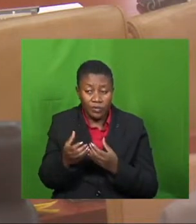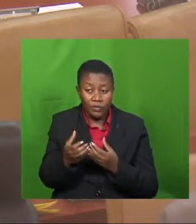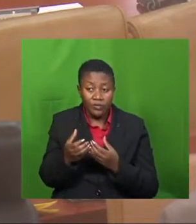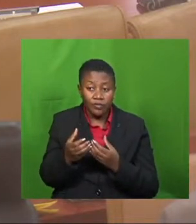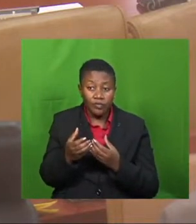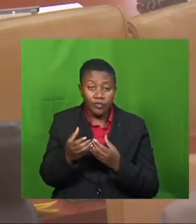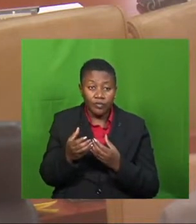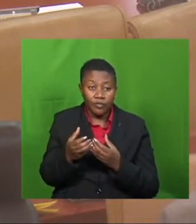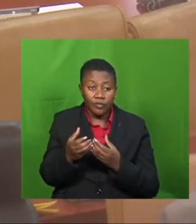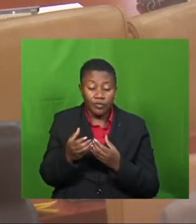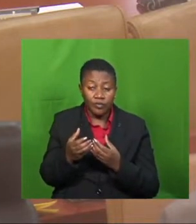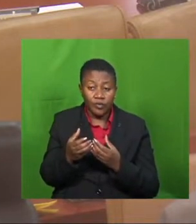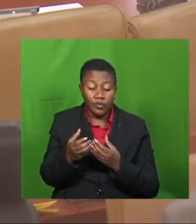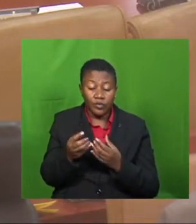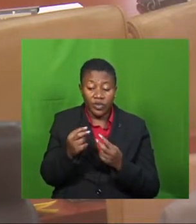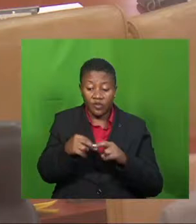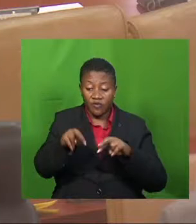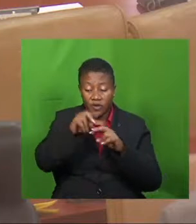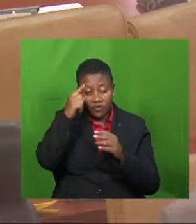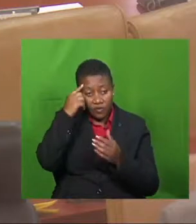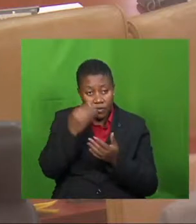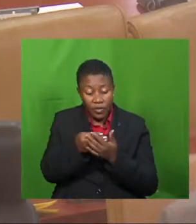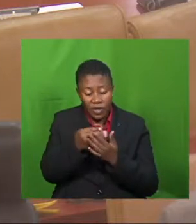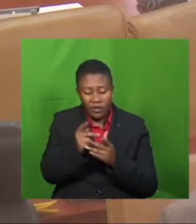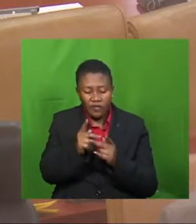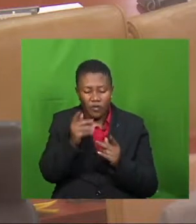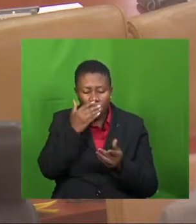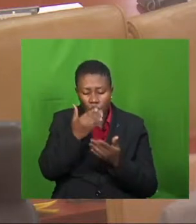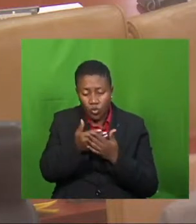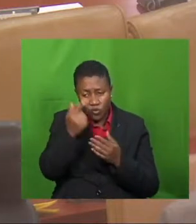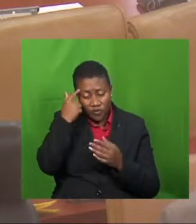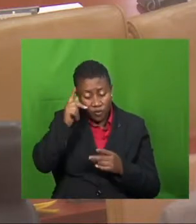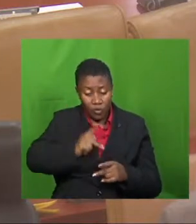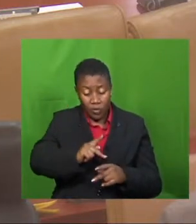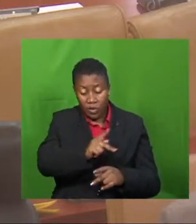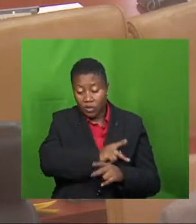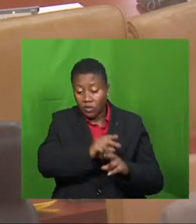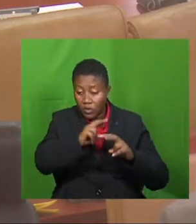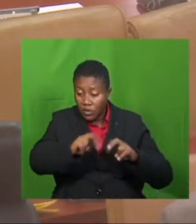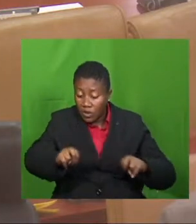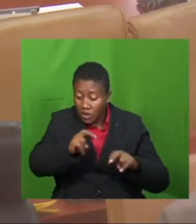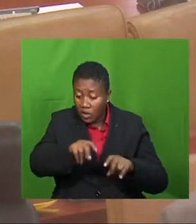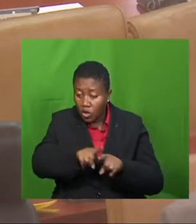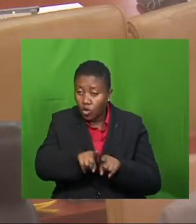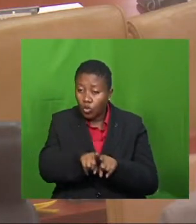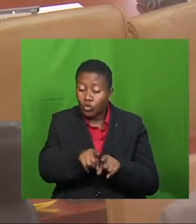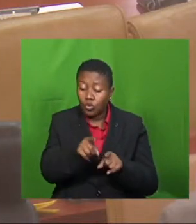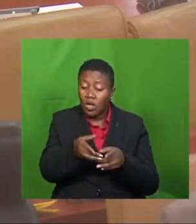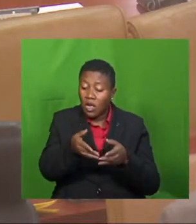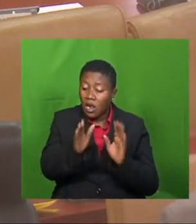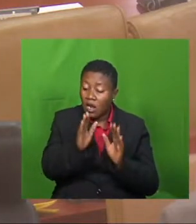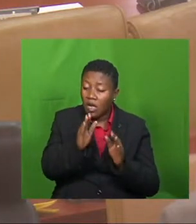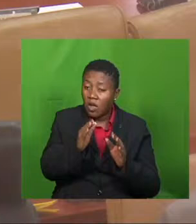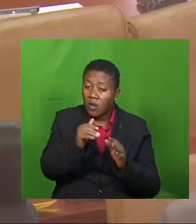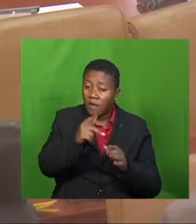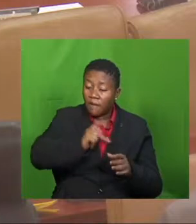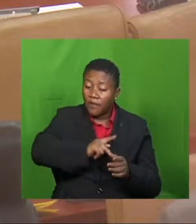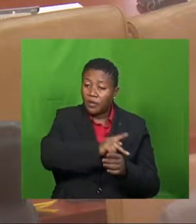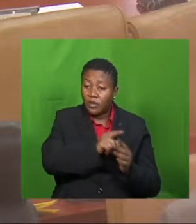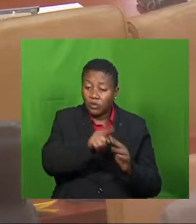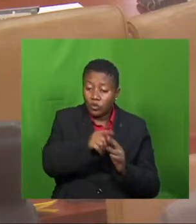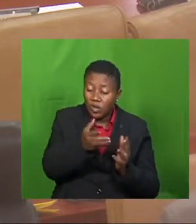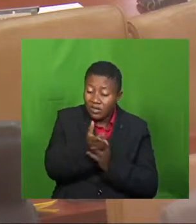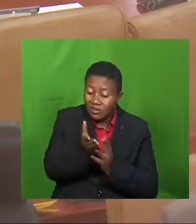a very important tool for parliamentary scrutiny, and it enables Parliament to assess the efficient and effective use of public funds.